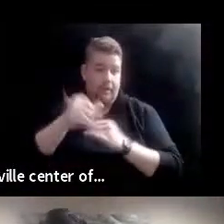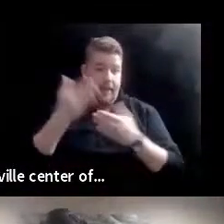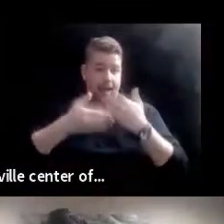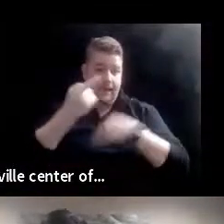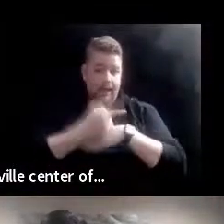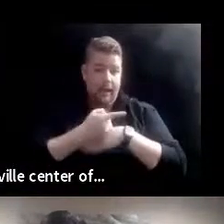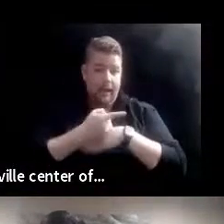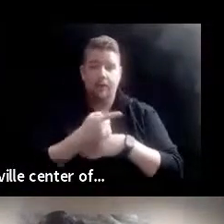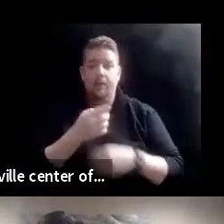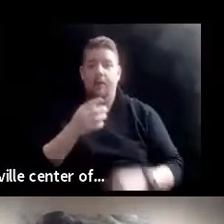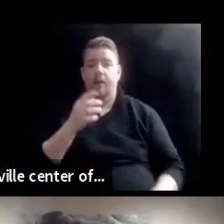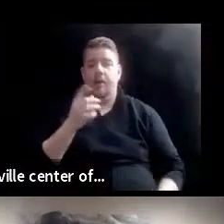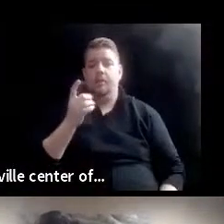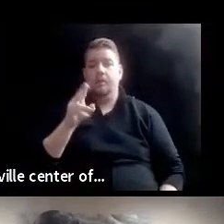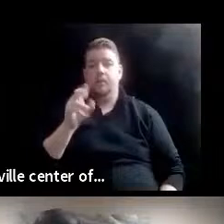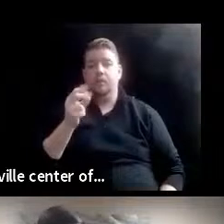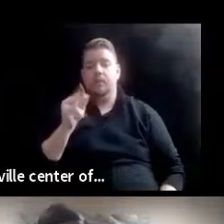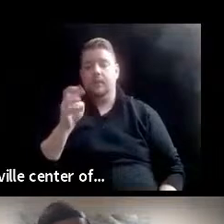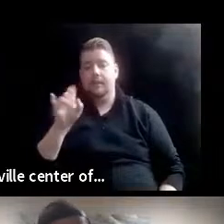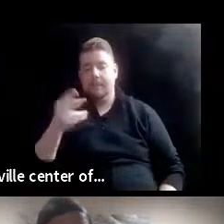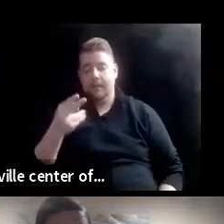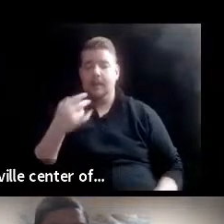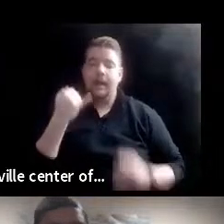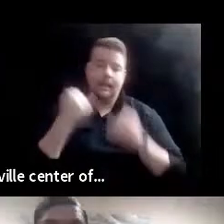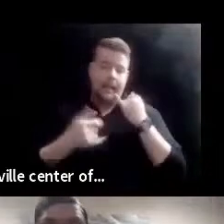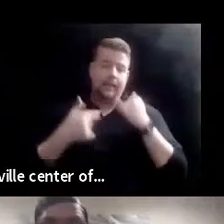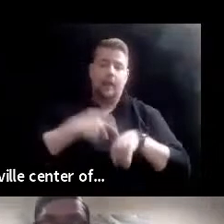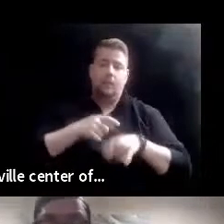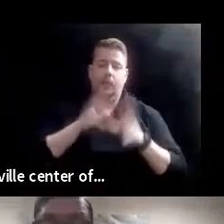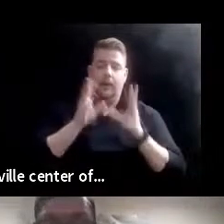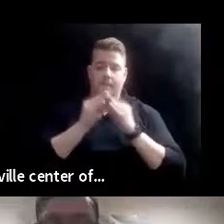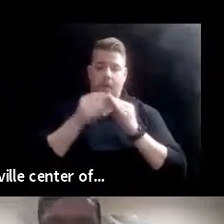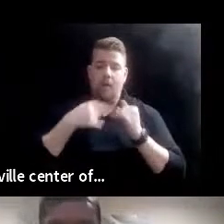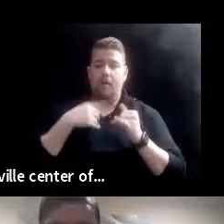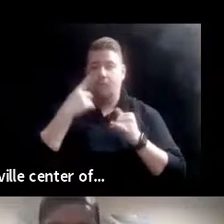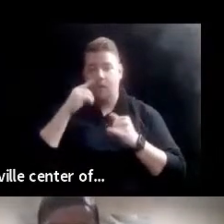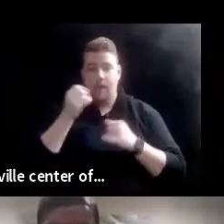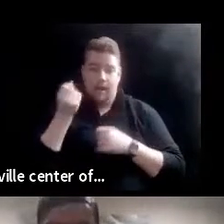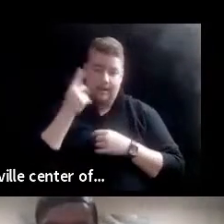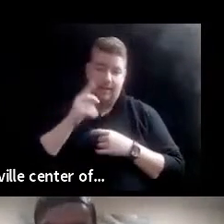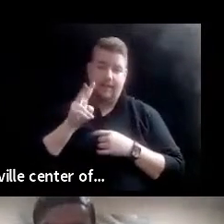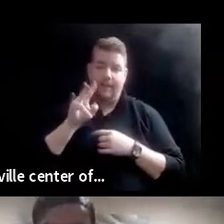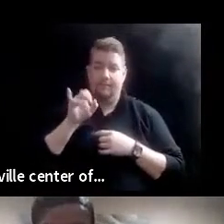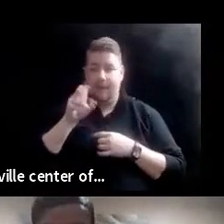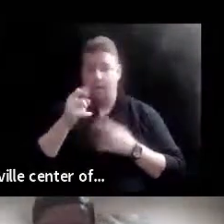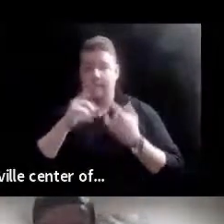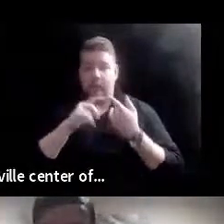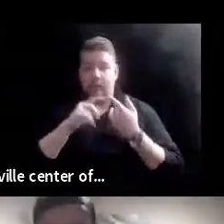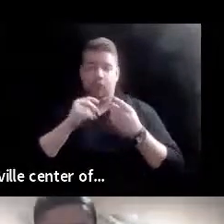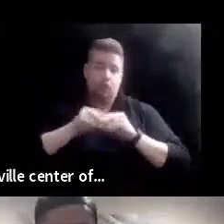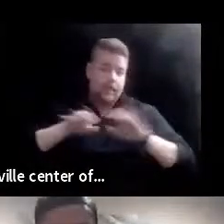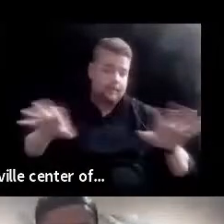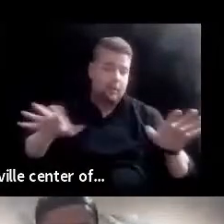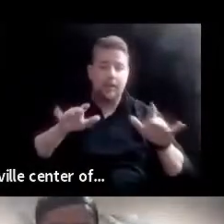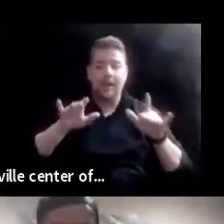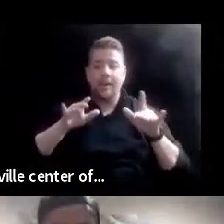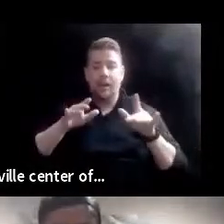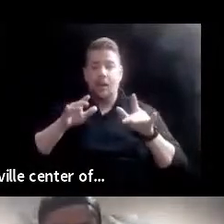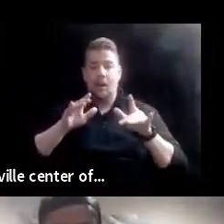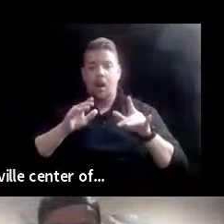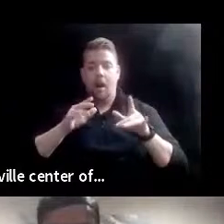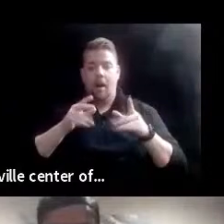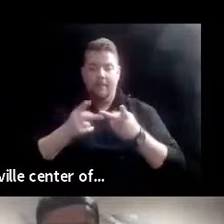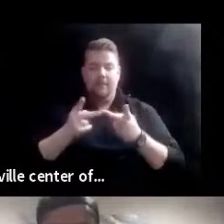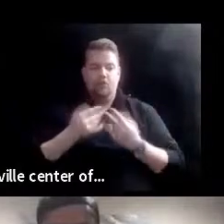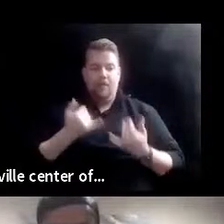Dr. Gocher, I mean, we mentioned at the last meeting, just based on the understanding of the virus and transmission and where we are in the pandemic, and